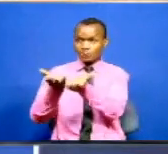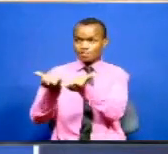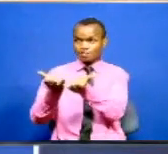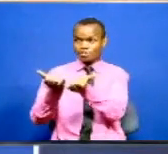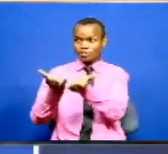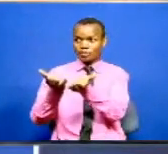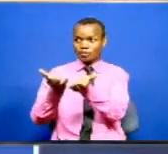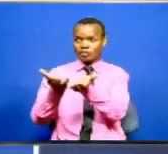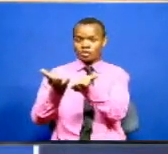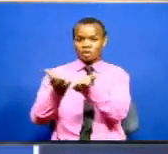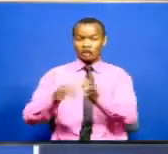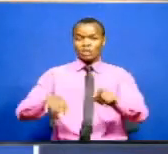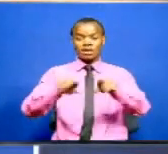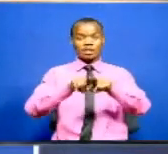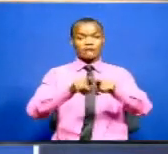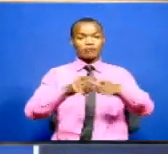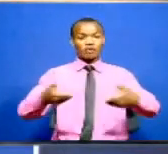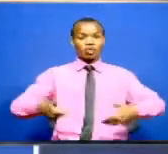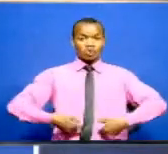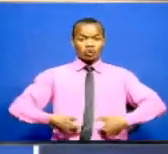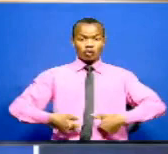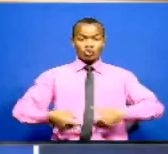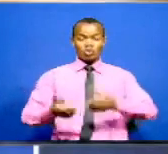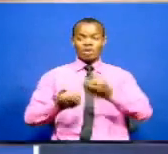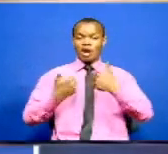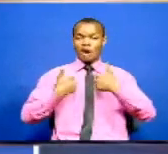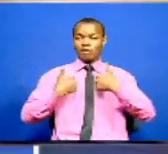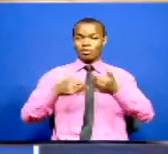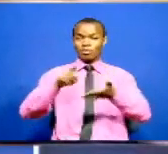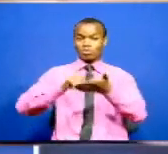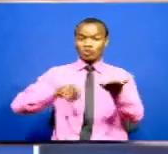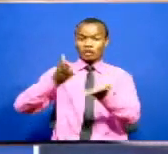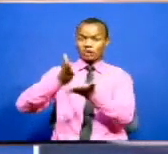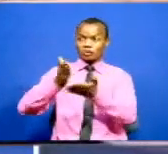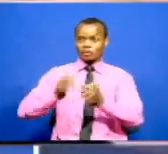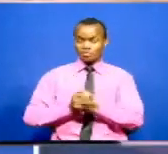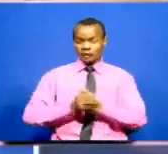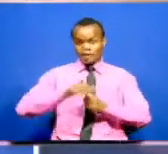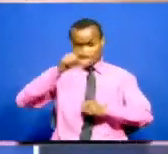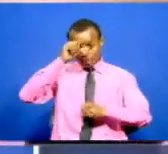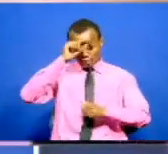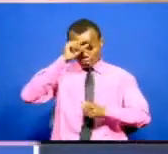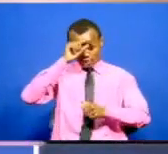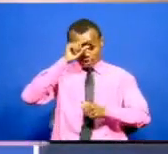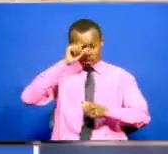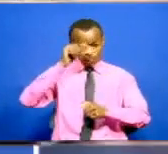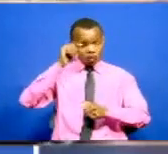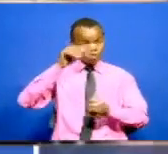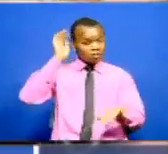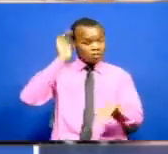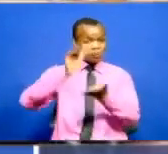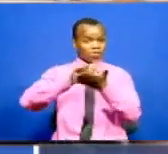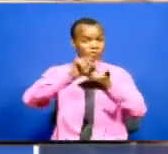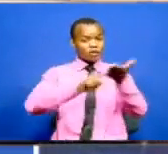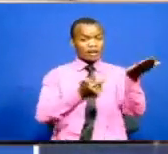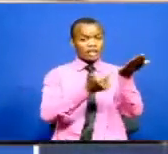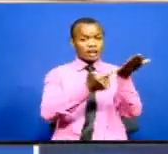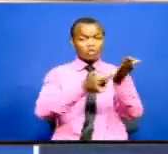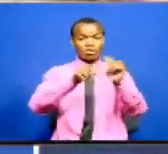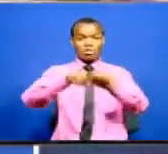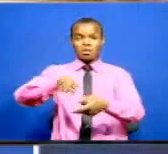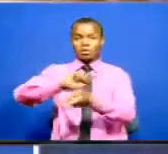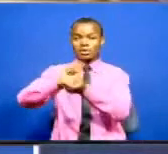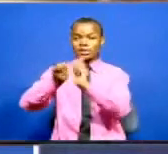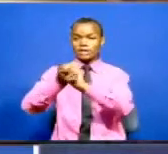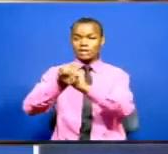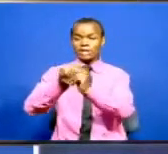and young people growth a reality. The government believes technology will play a key role in transforming the